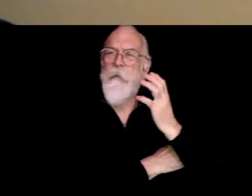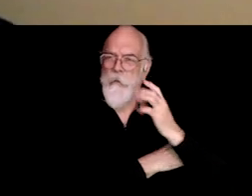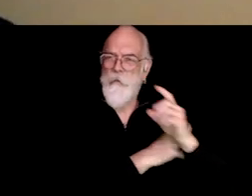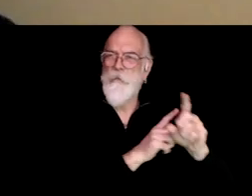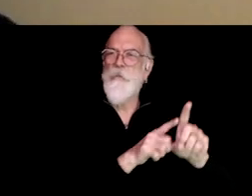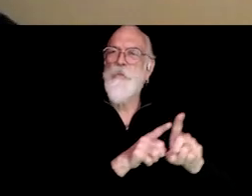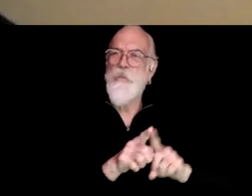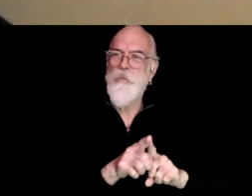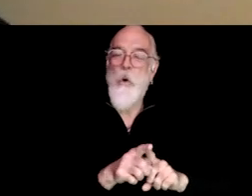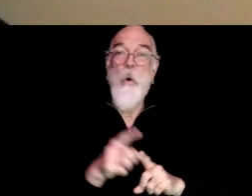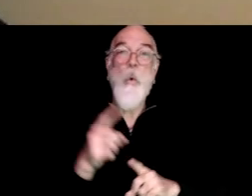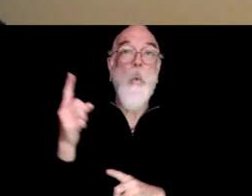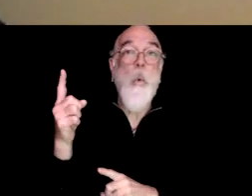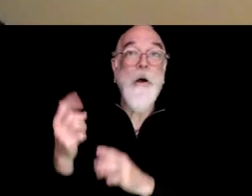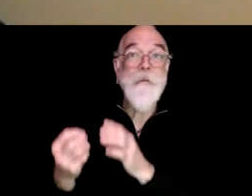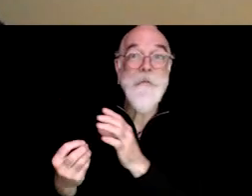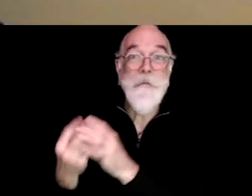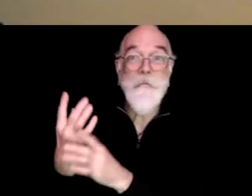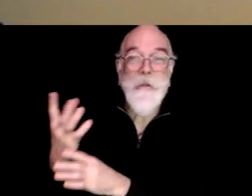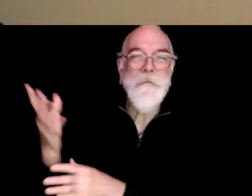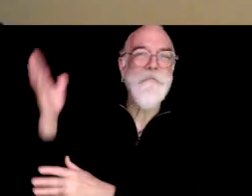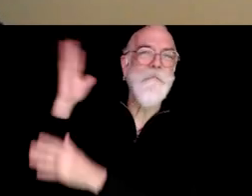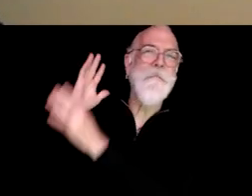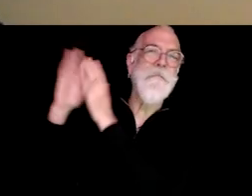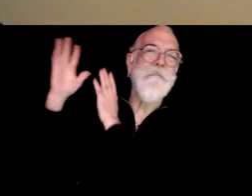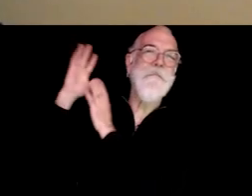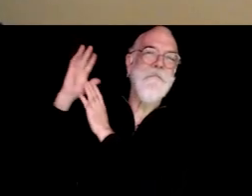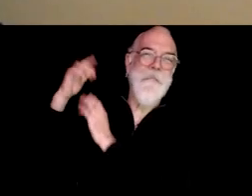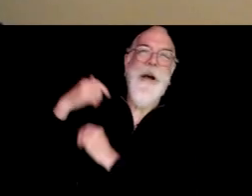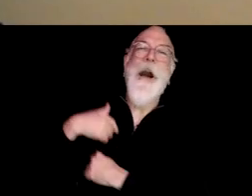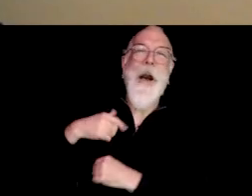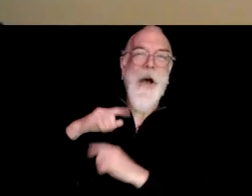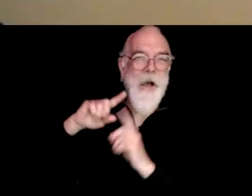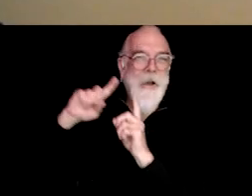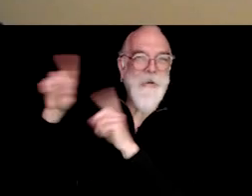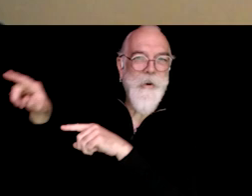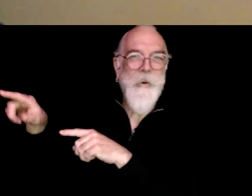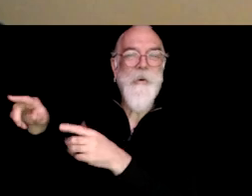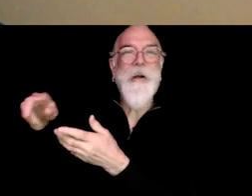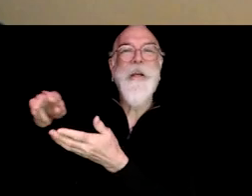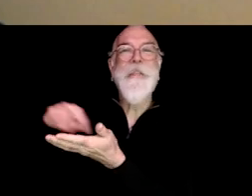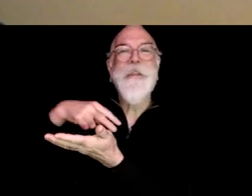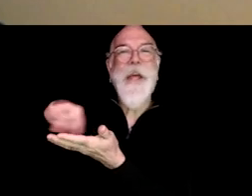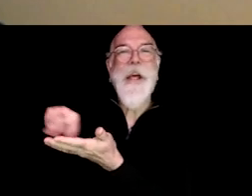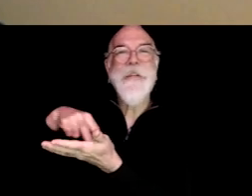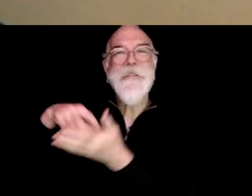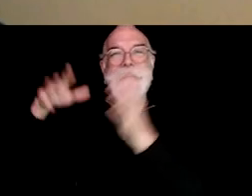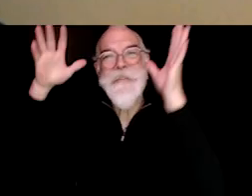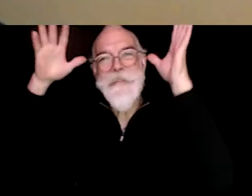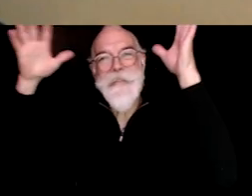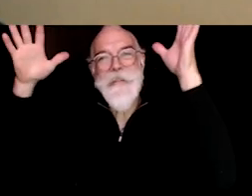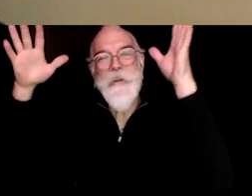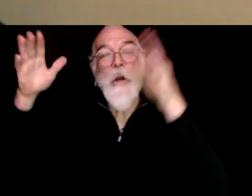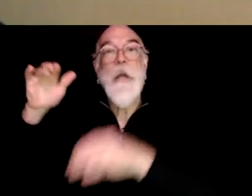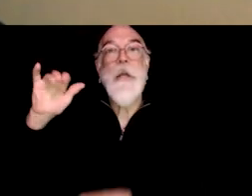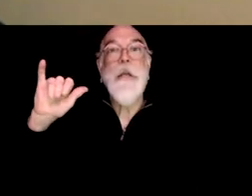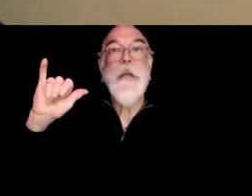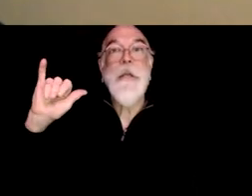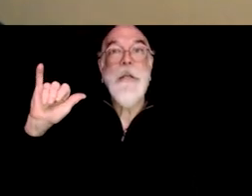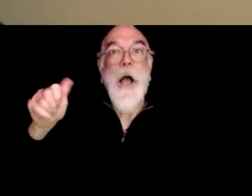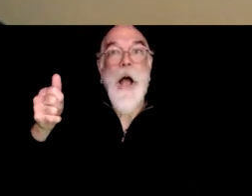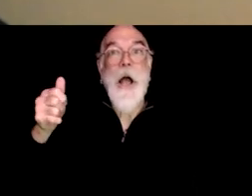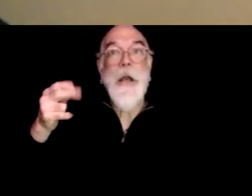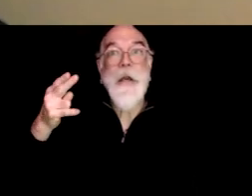well. One spring, many years ago, I went to the deer dance of the Yaqui in